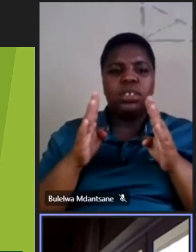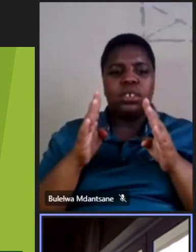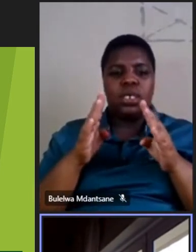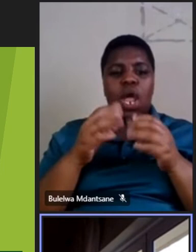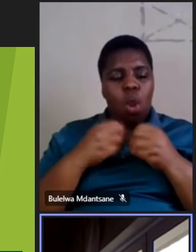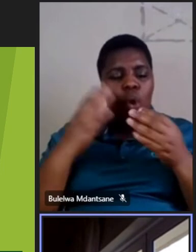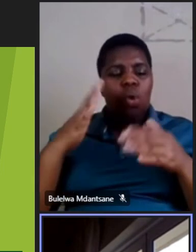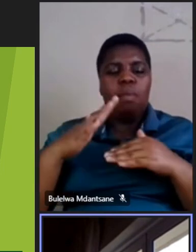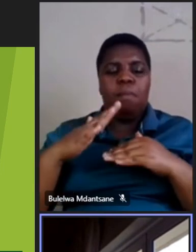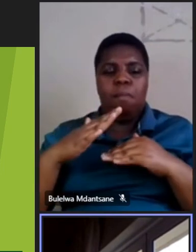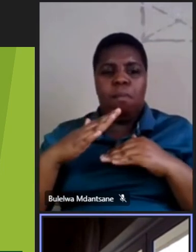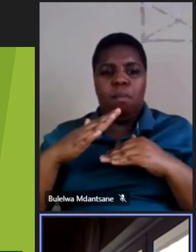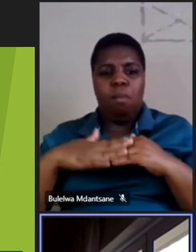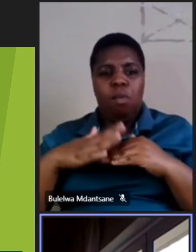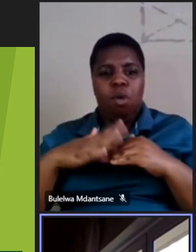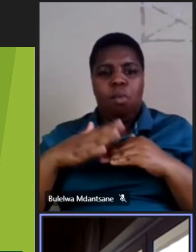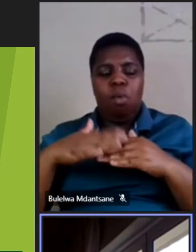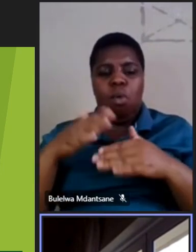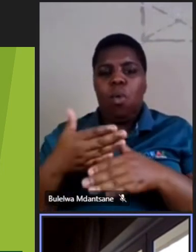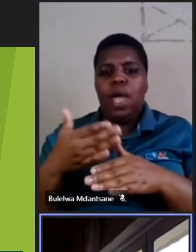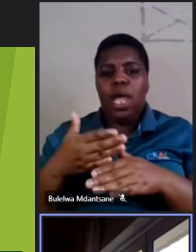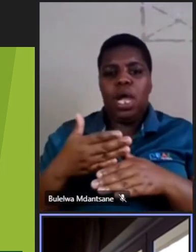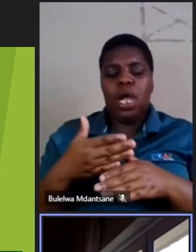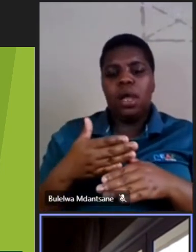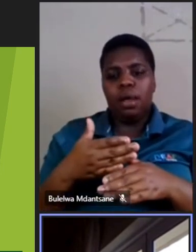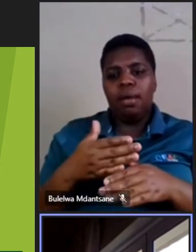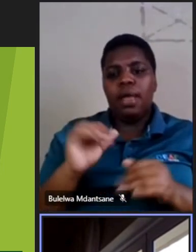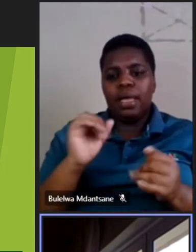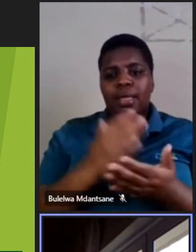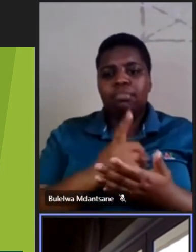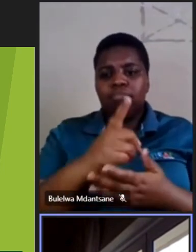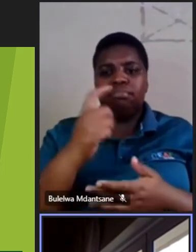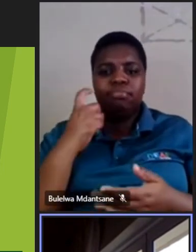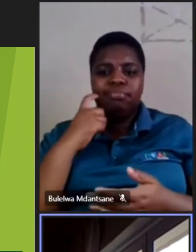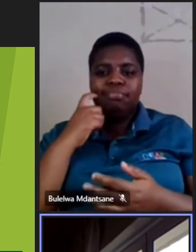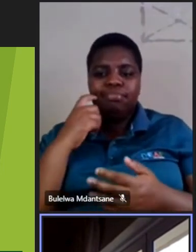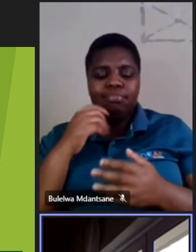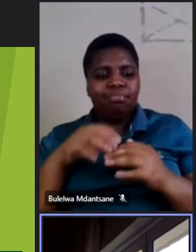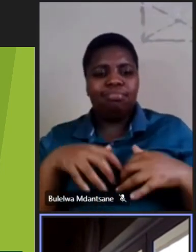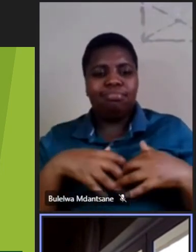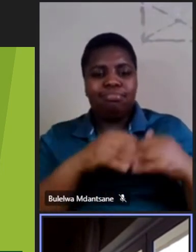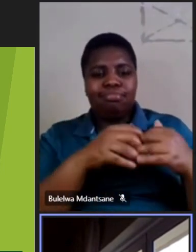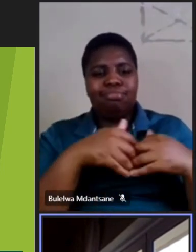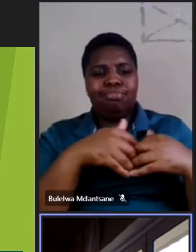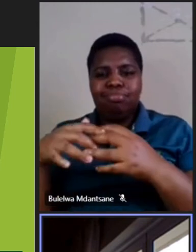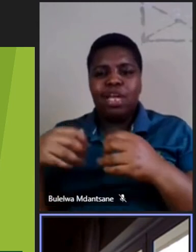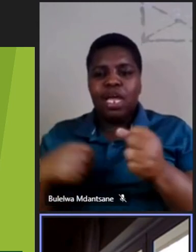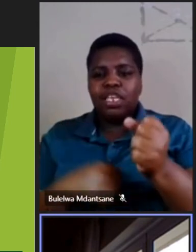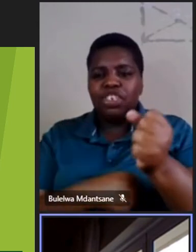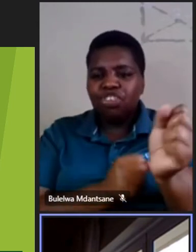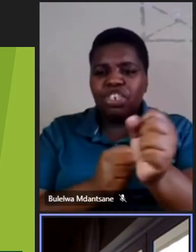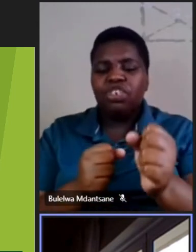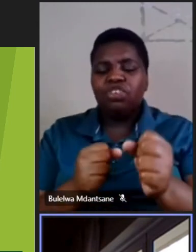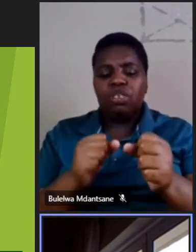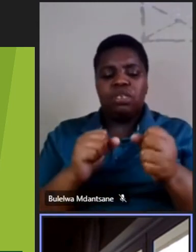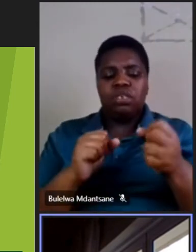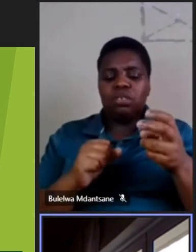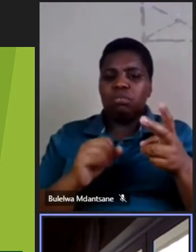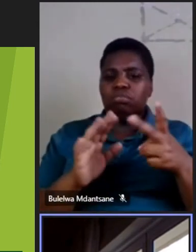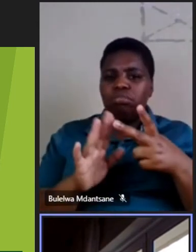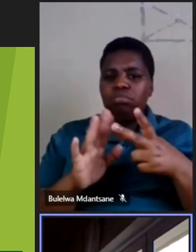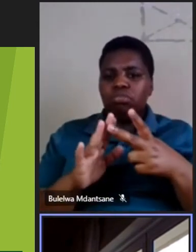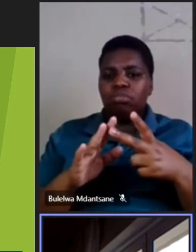a lot more focus to develop strategies and also to inform people on how to use it.